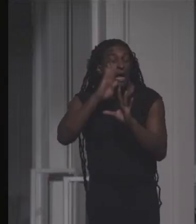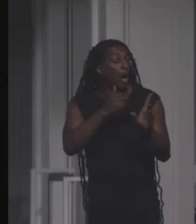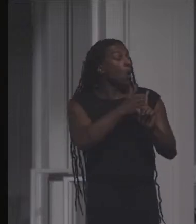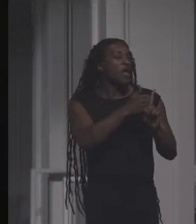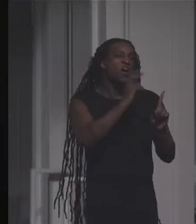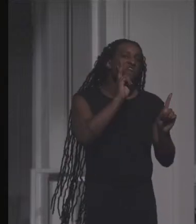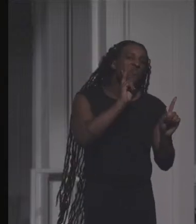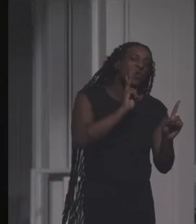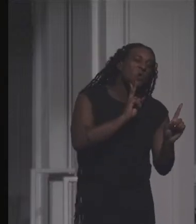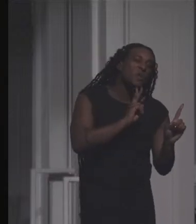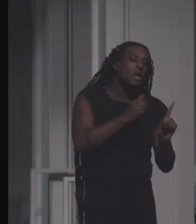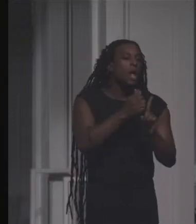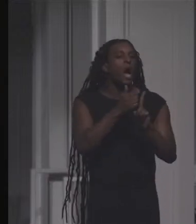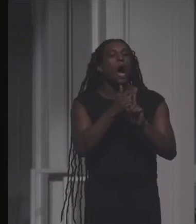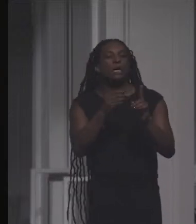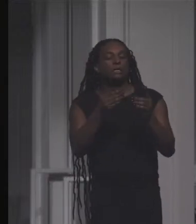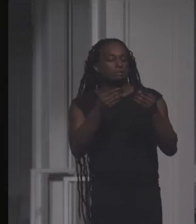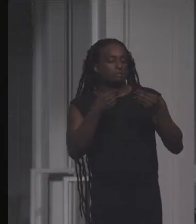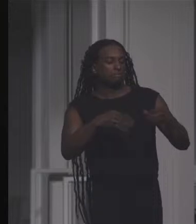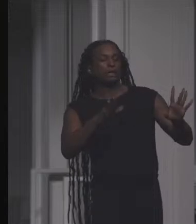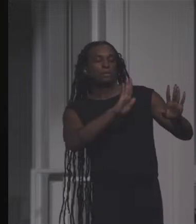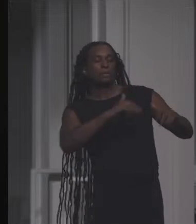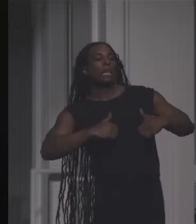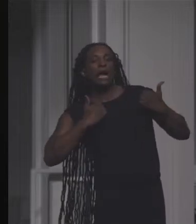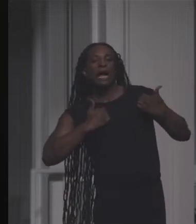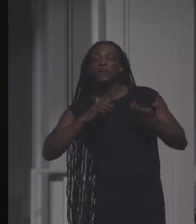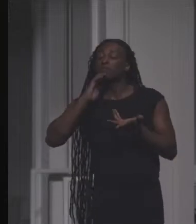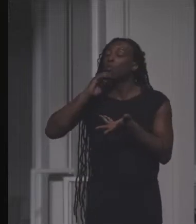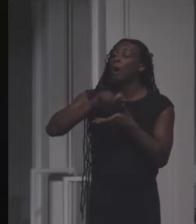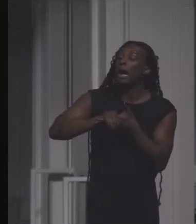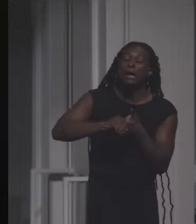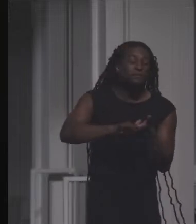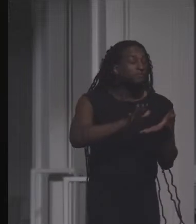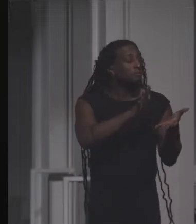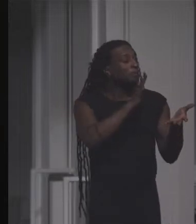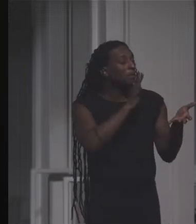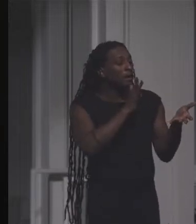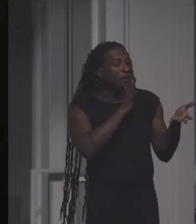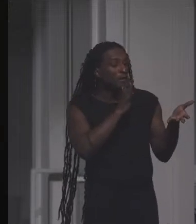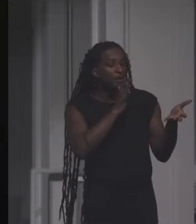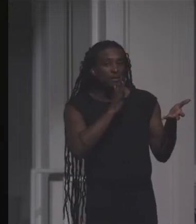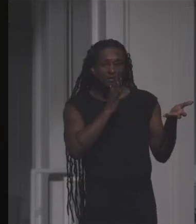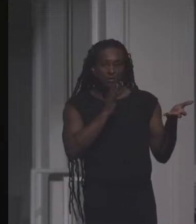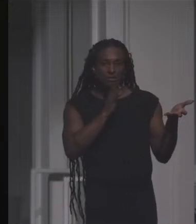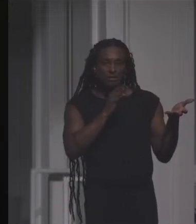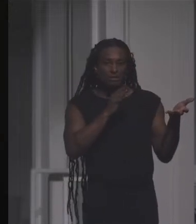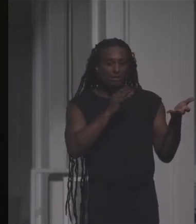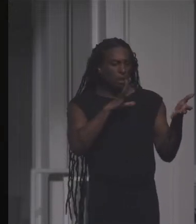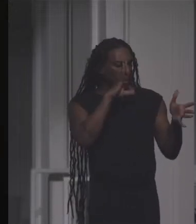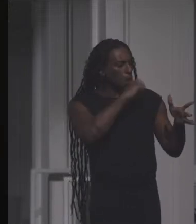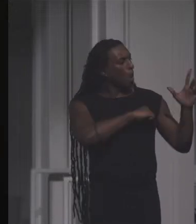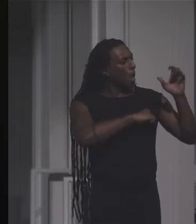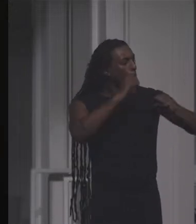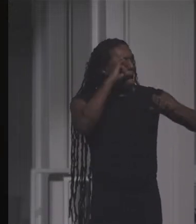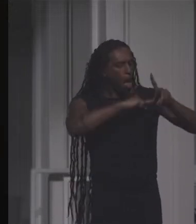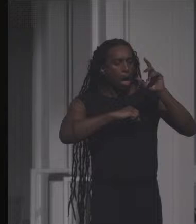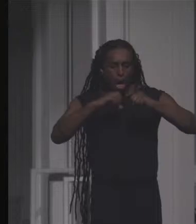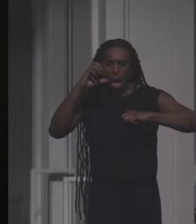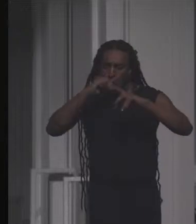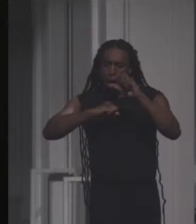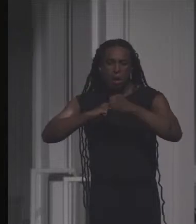virgins, martyrs, wives, and mothers. Those bead-based assumptions form the